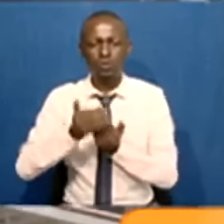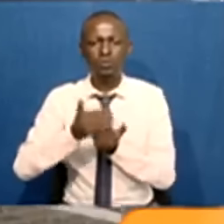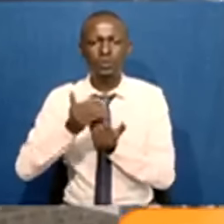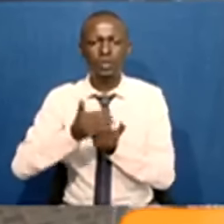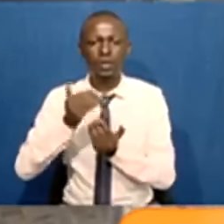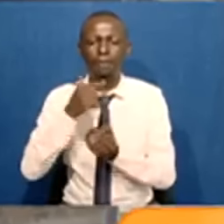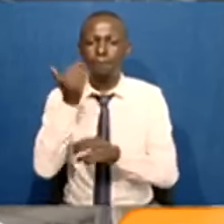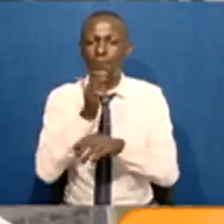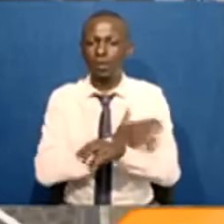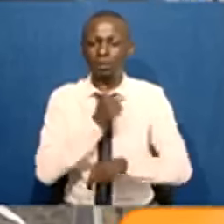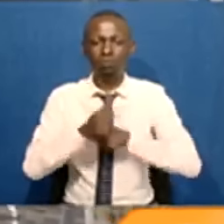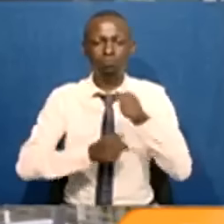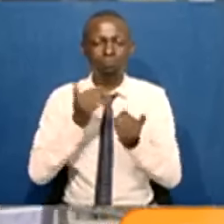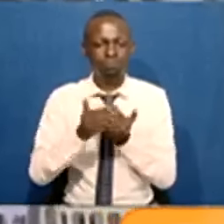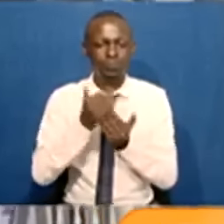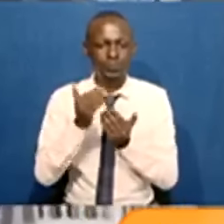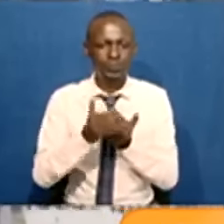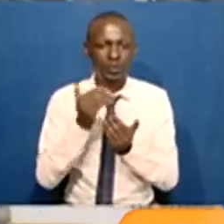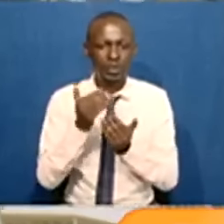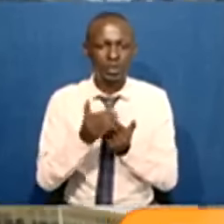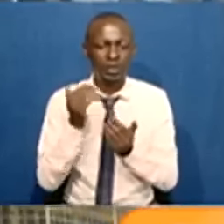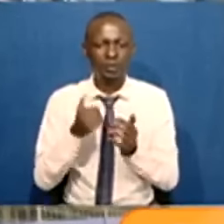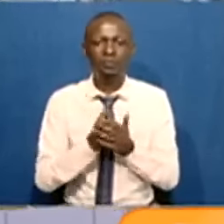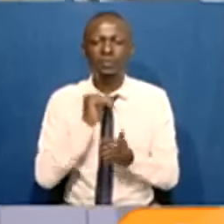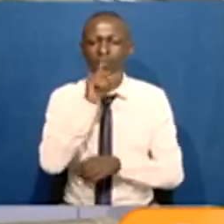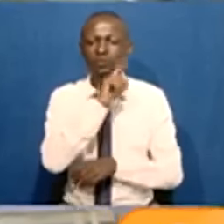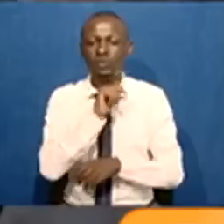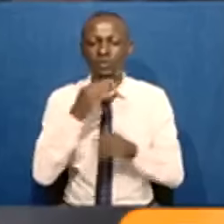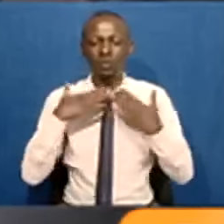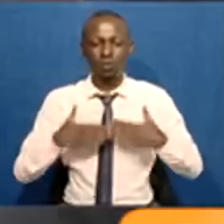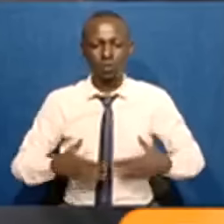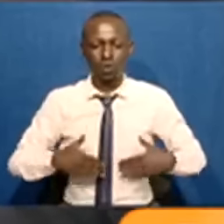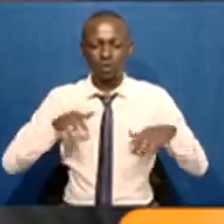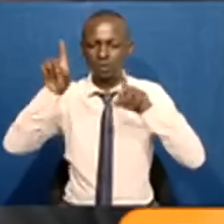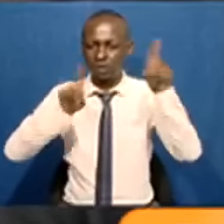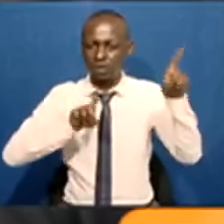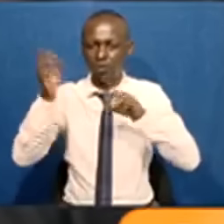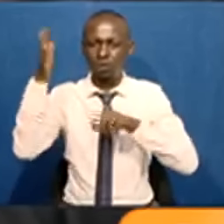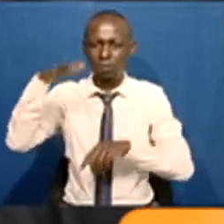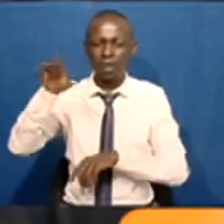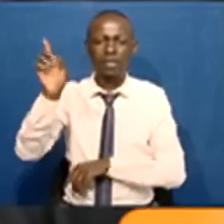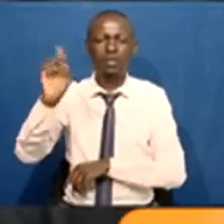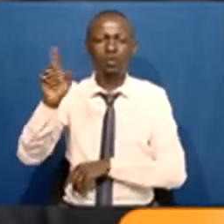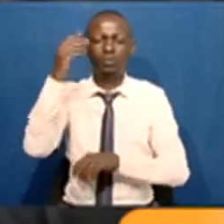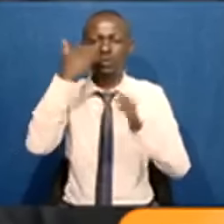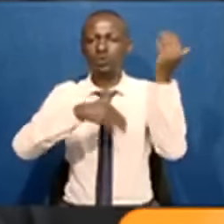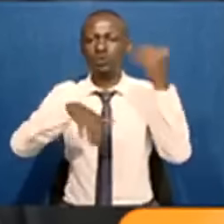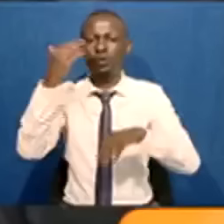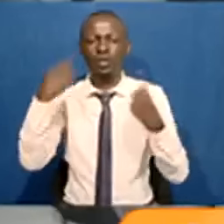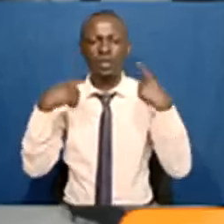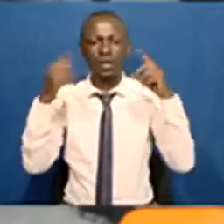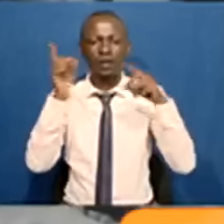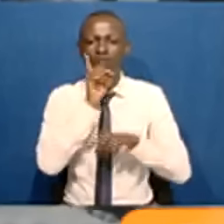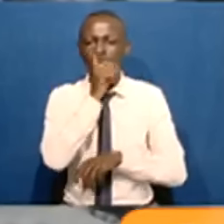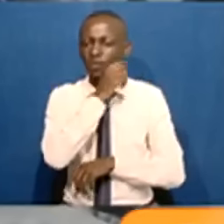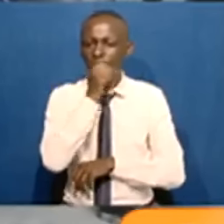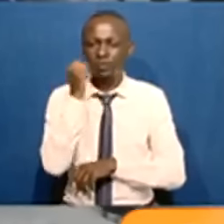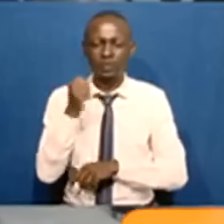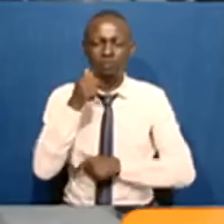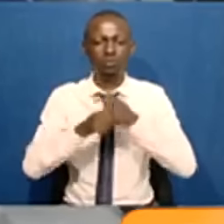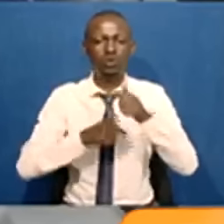While the injured get treatment and care, and as the deceased bodies get transported to Nairobi, the university has announced that there will be